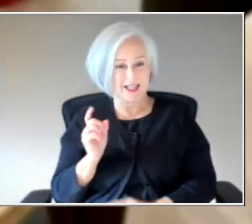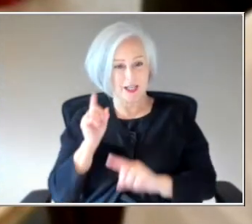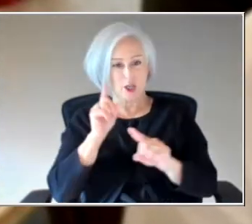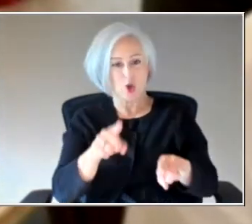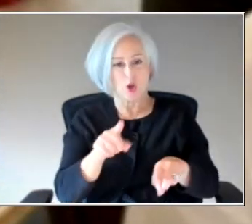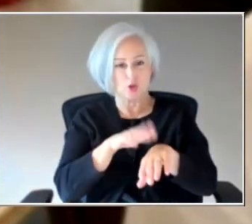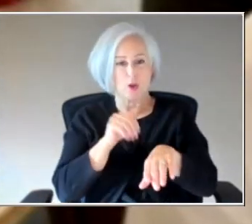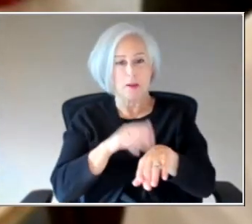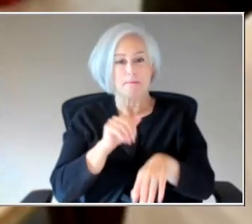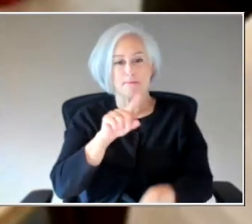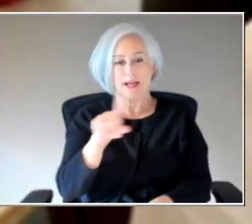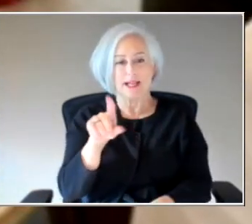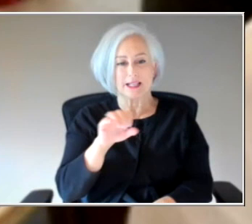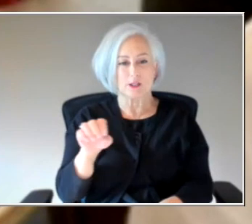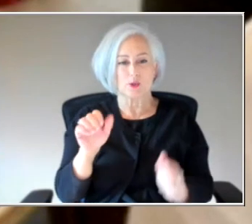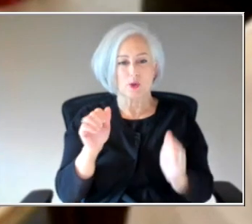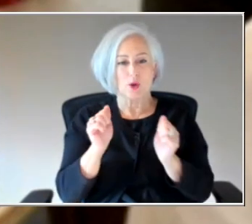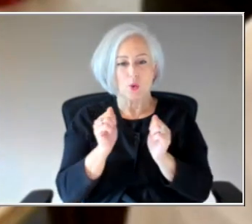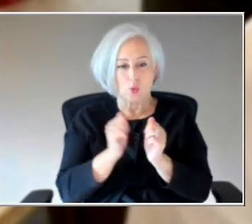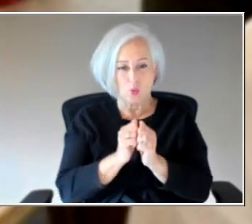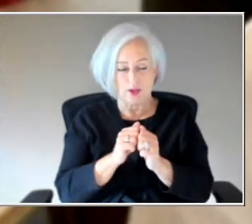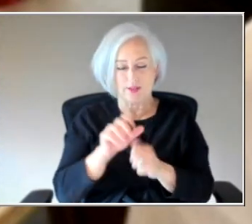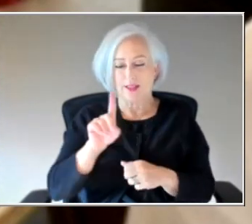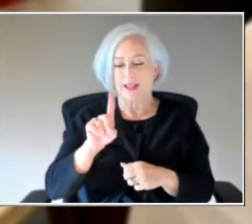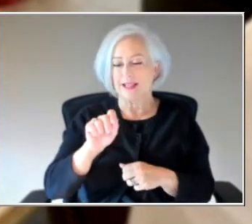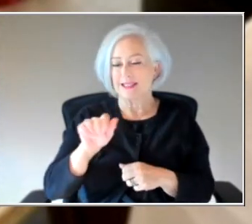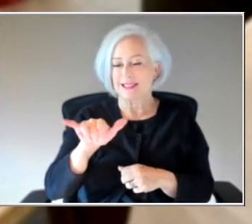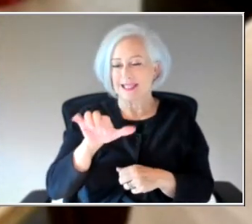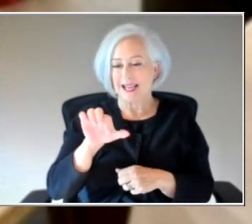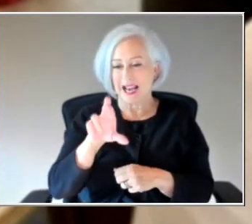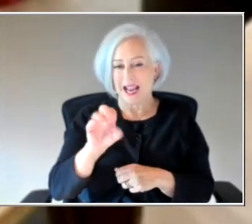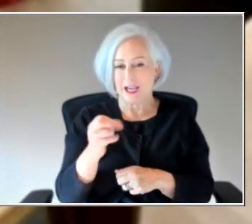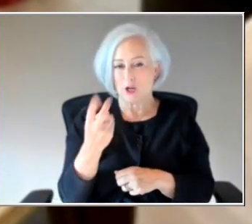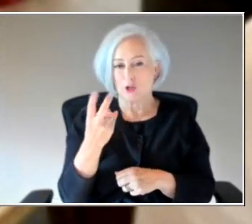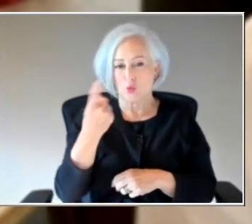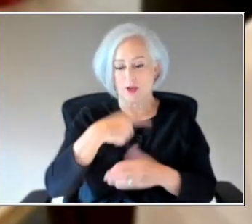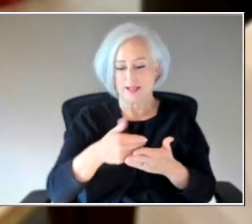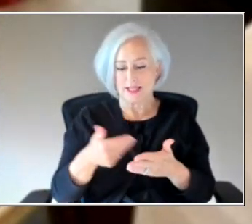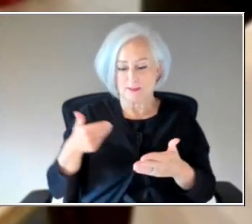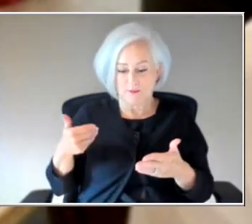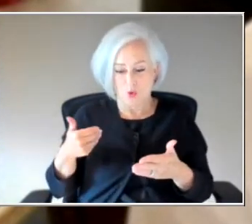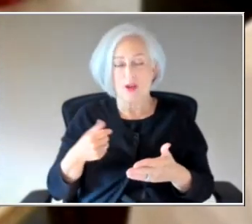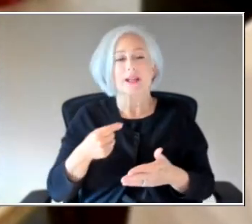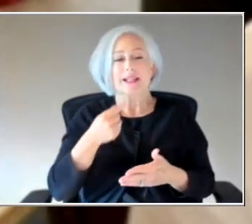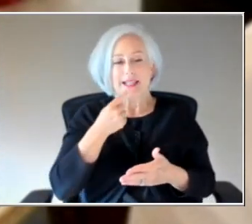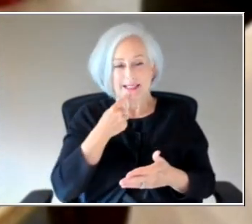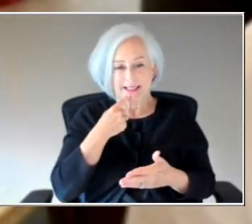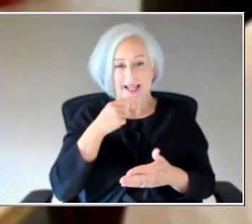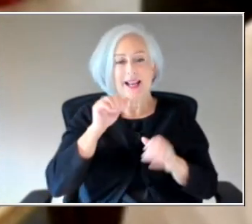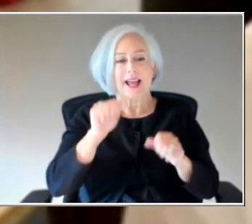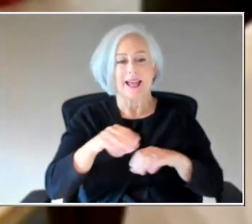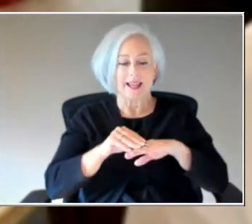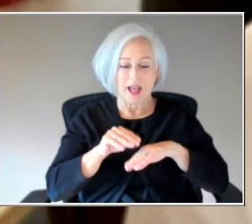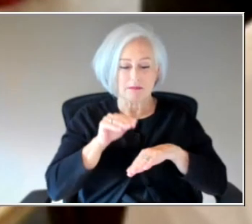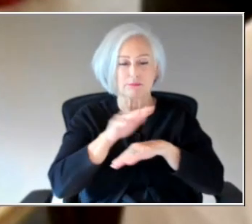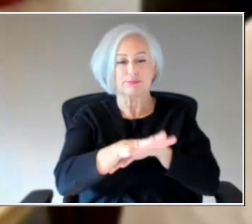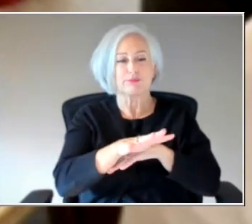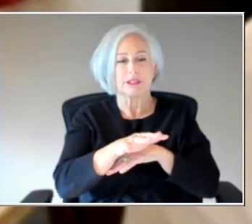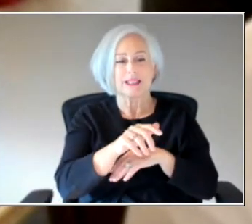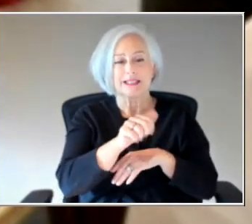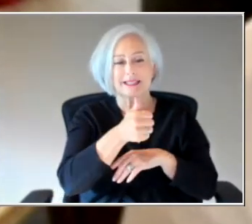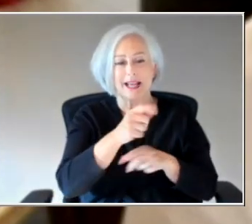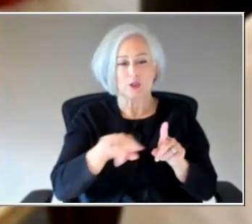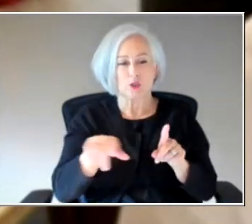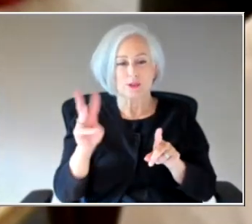daycare 12 days prior, and he said it can set in 10 to 16 days after. So that's